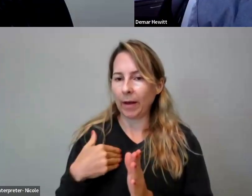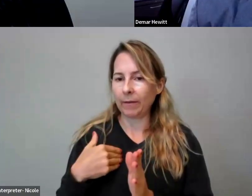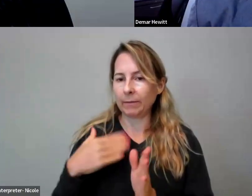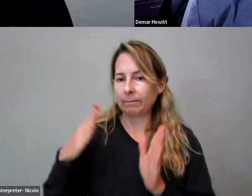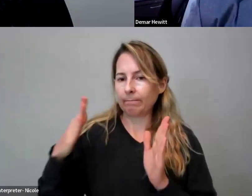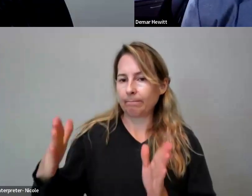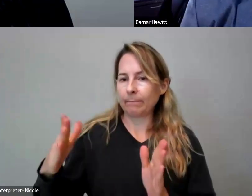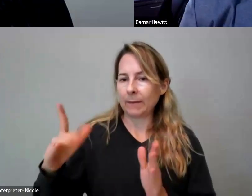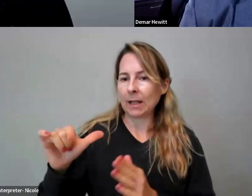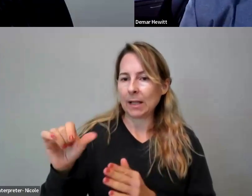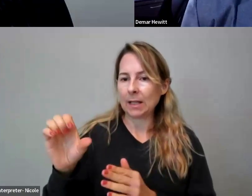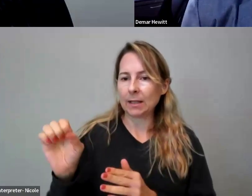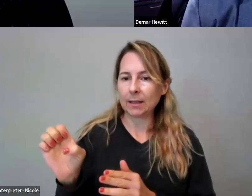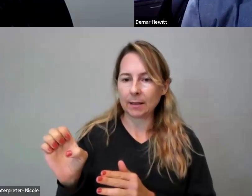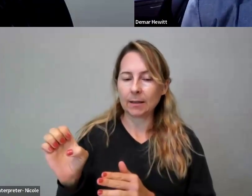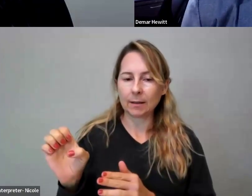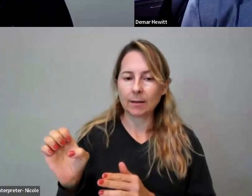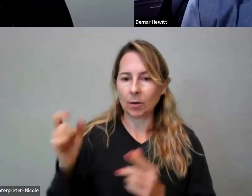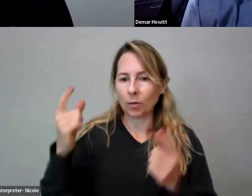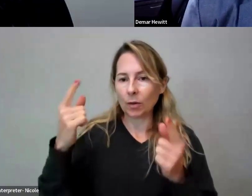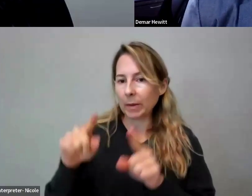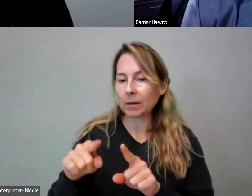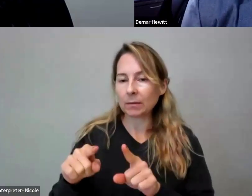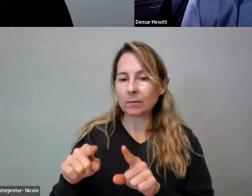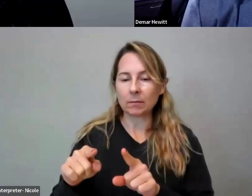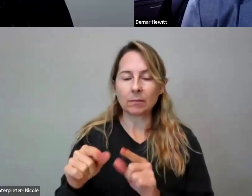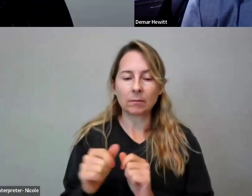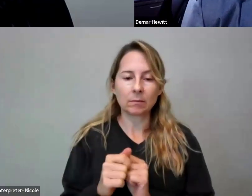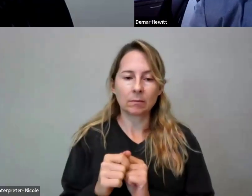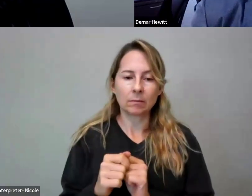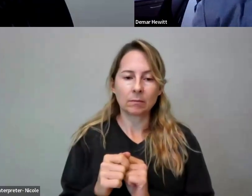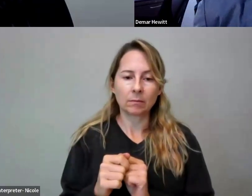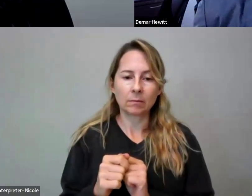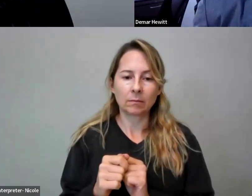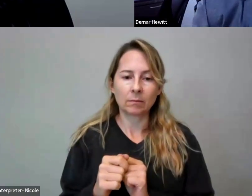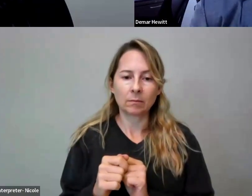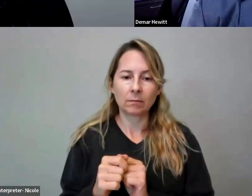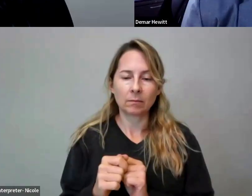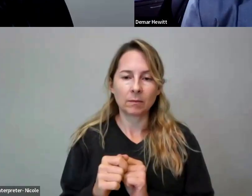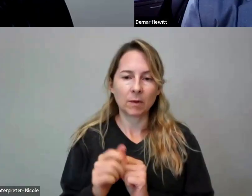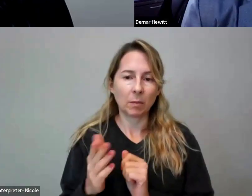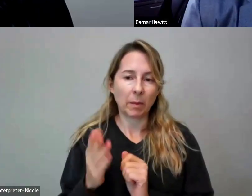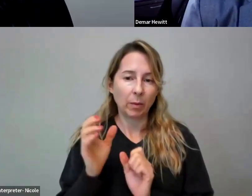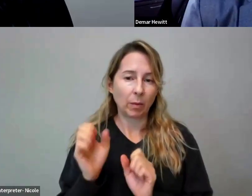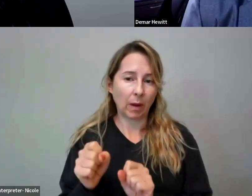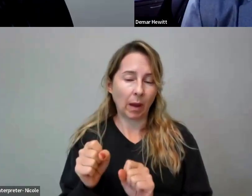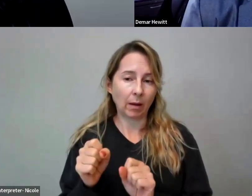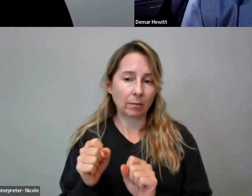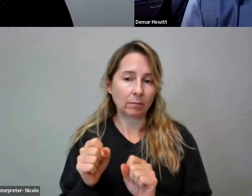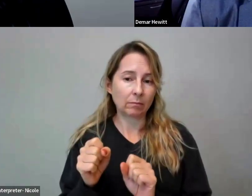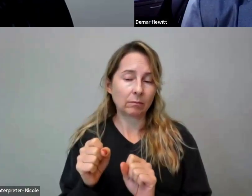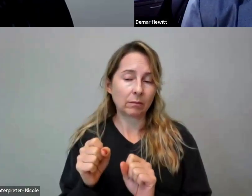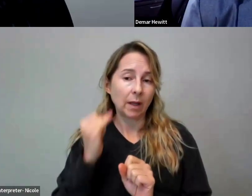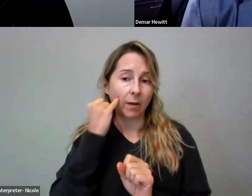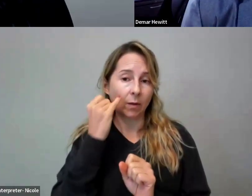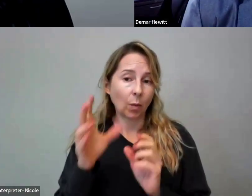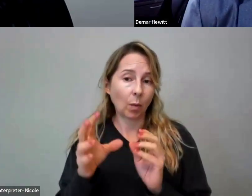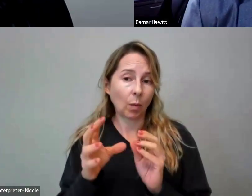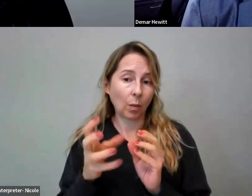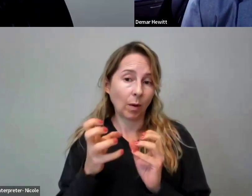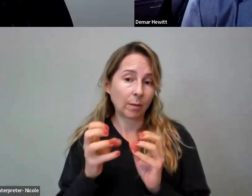period of time. So that's usually one of the requirements. That may get you a longer lease in the house if you want to stay there a little bit